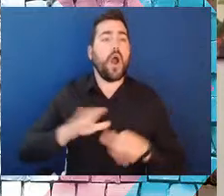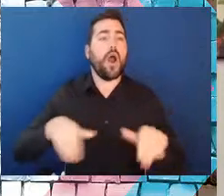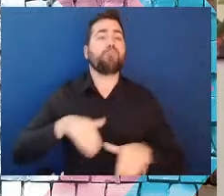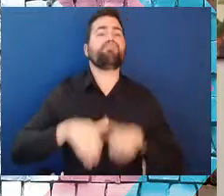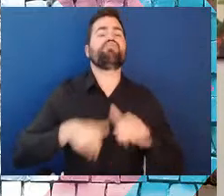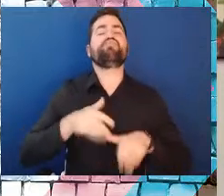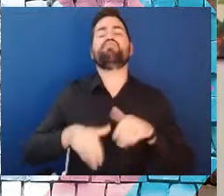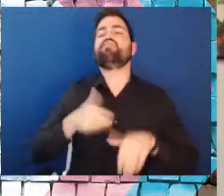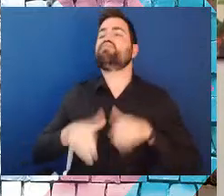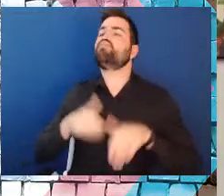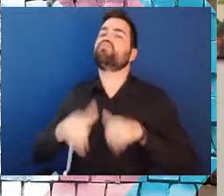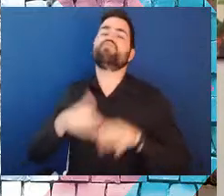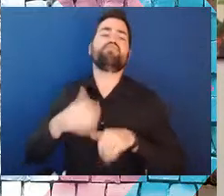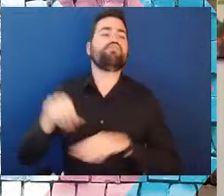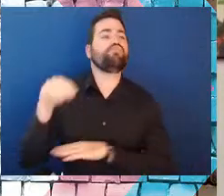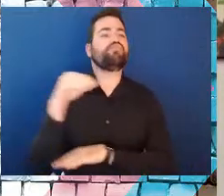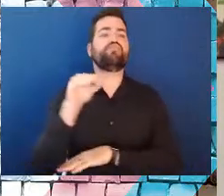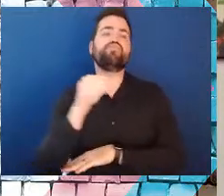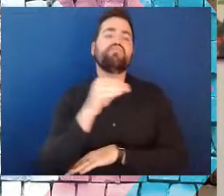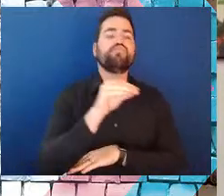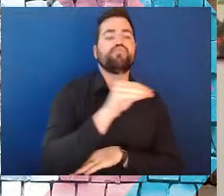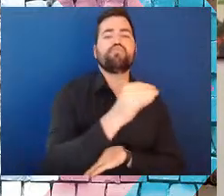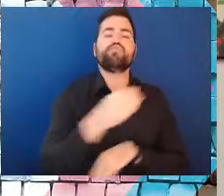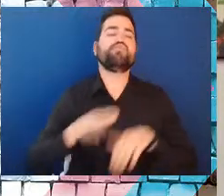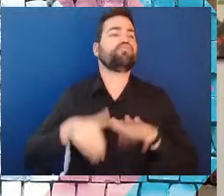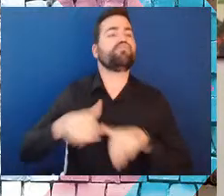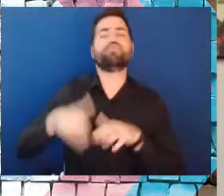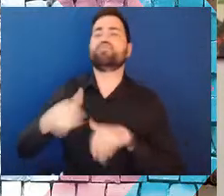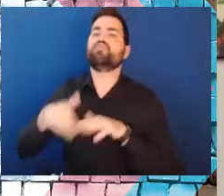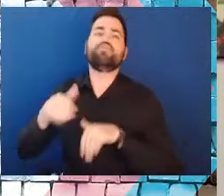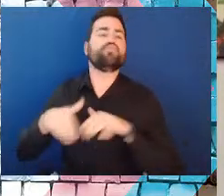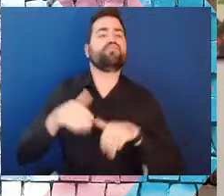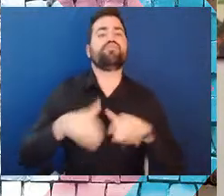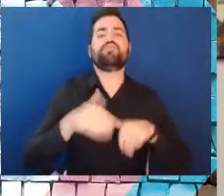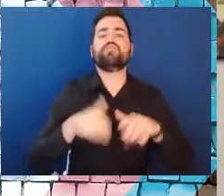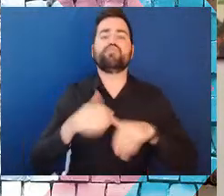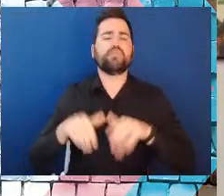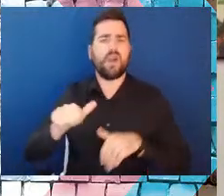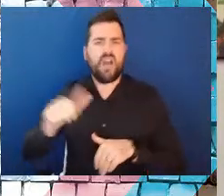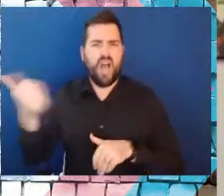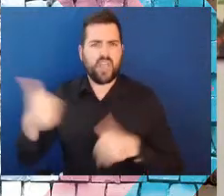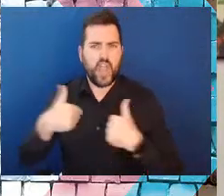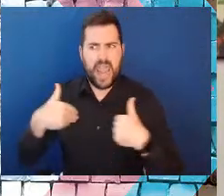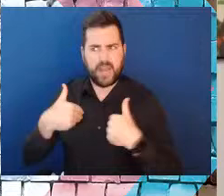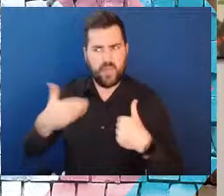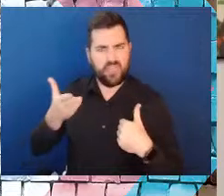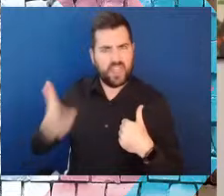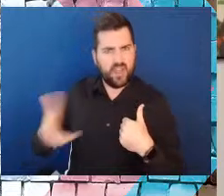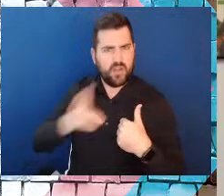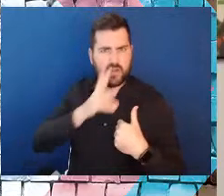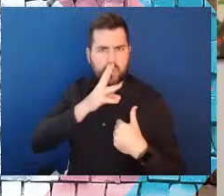were waddling around in the water. And what other animal was hanging out by that water?